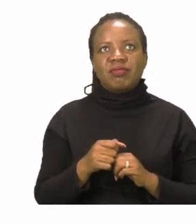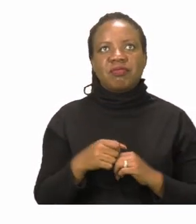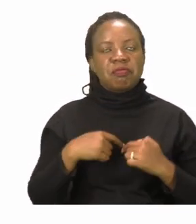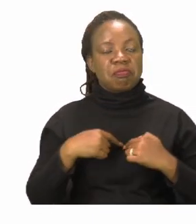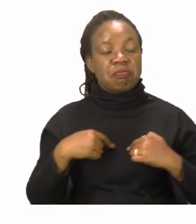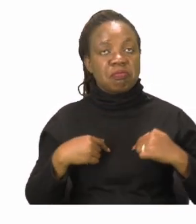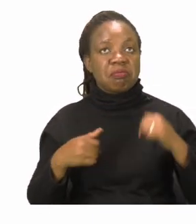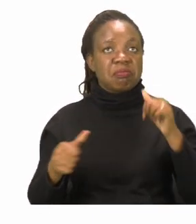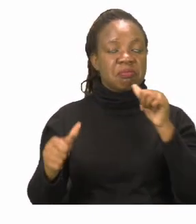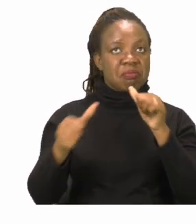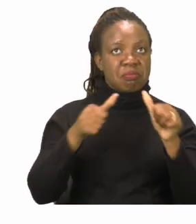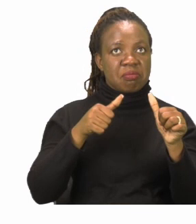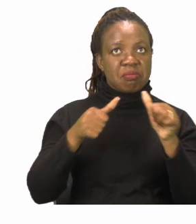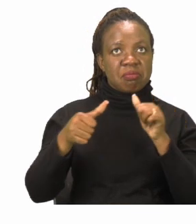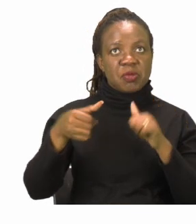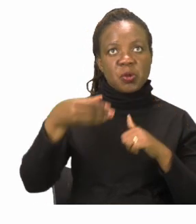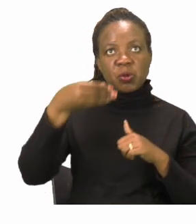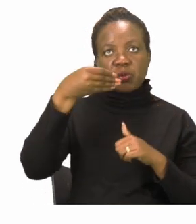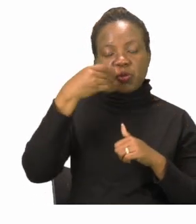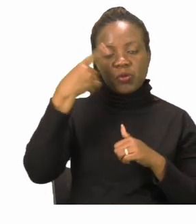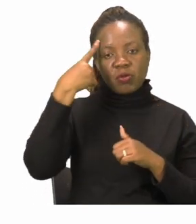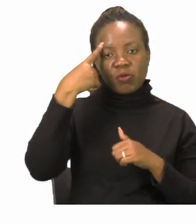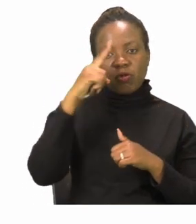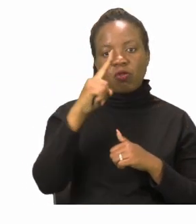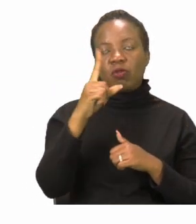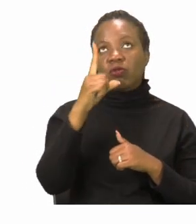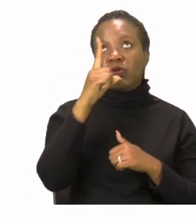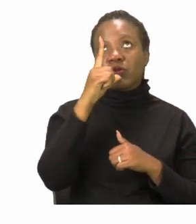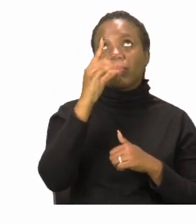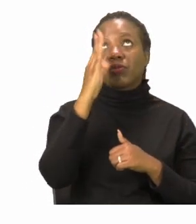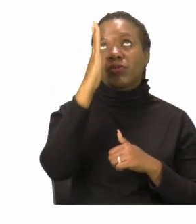We ate pizza for lunch.